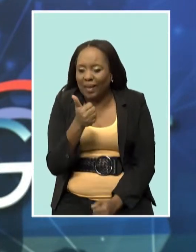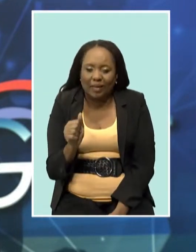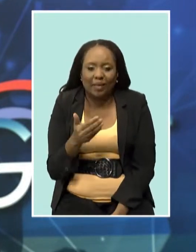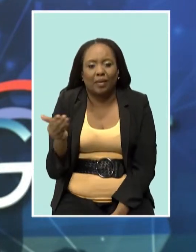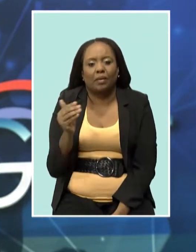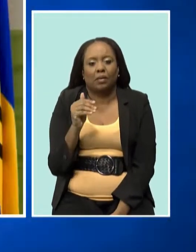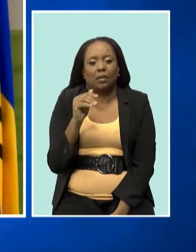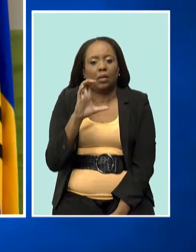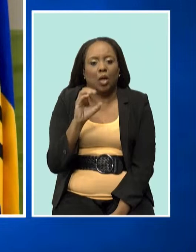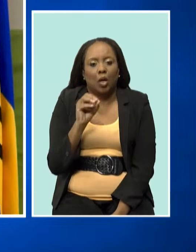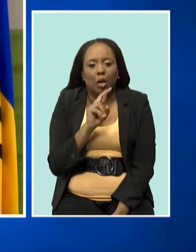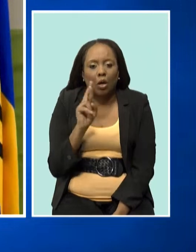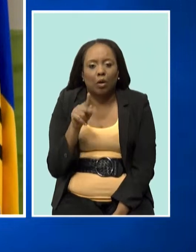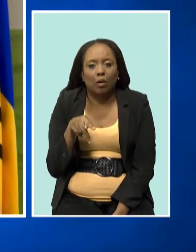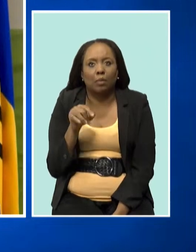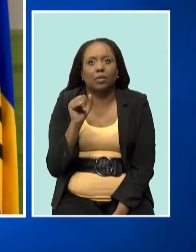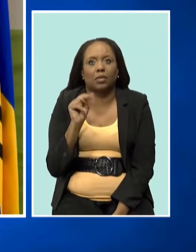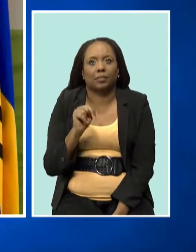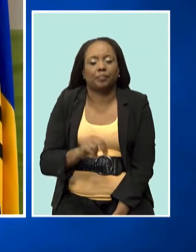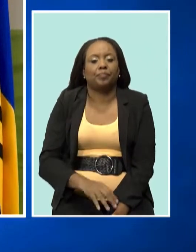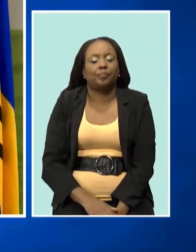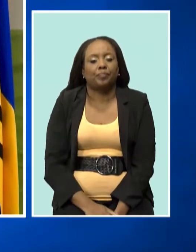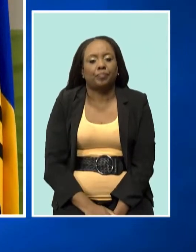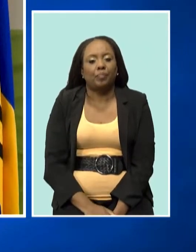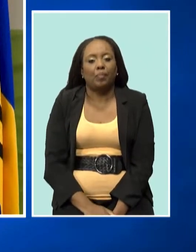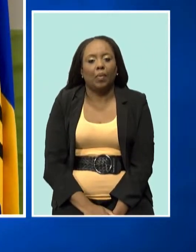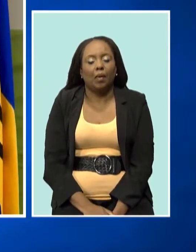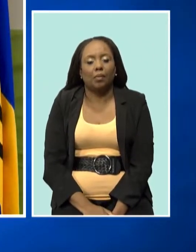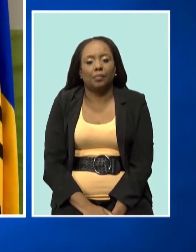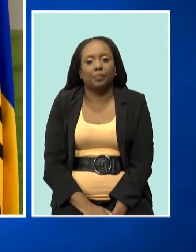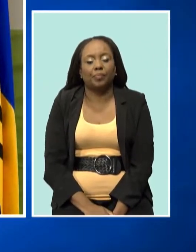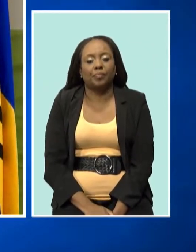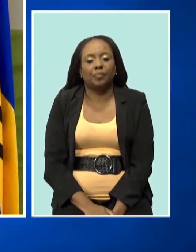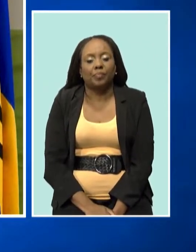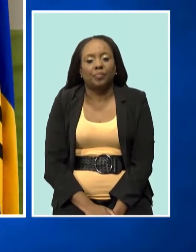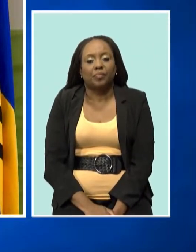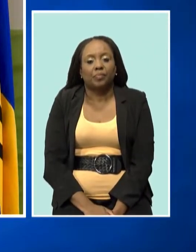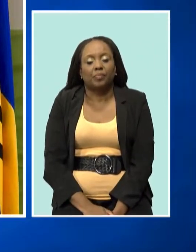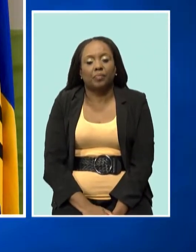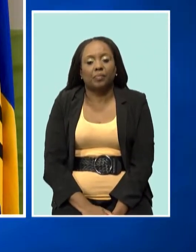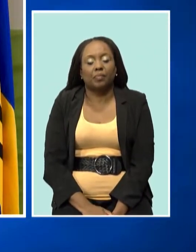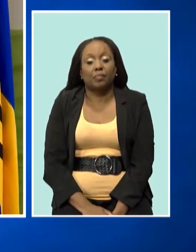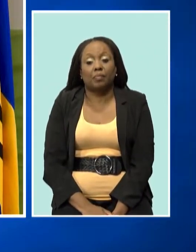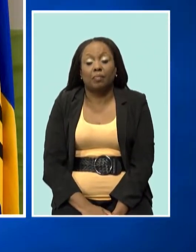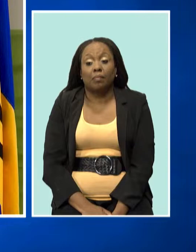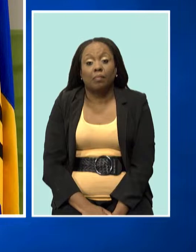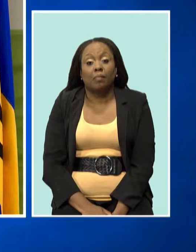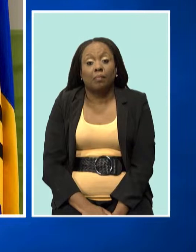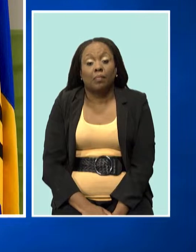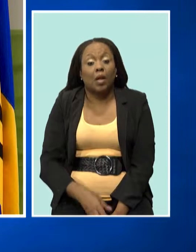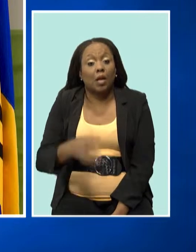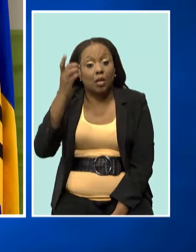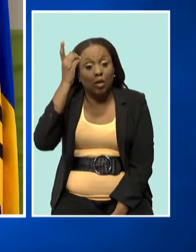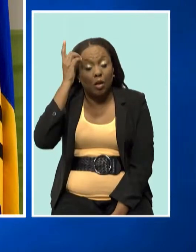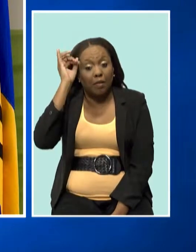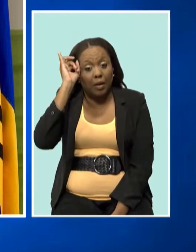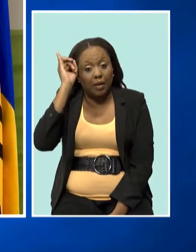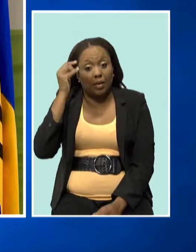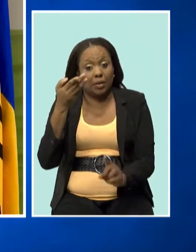to be able to convincingly pursue matters in terms of investigation where acts